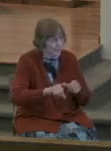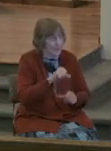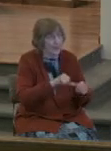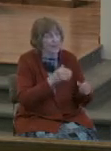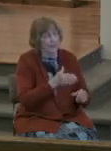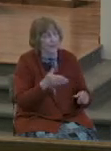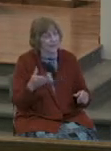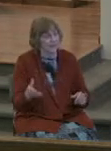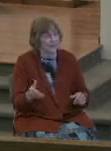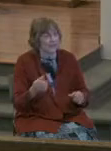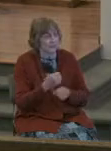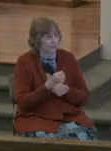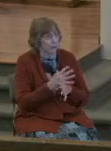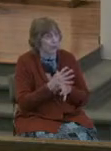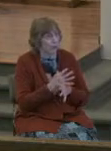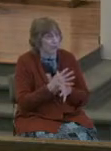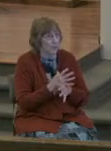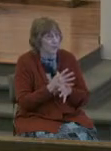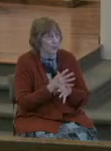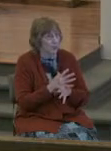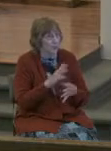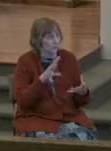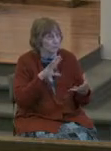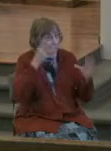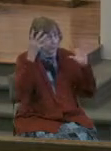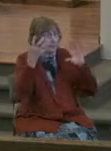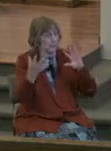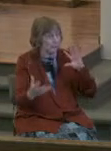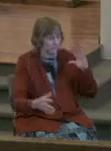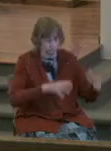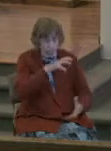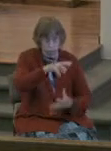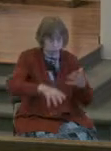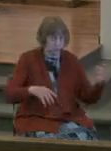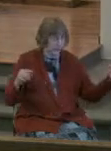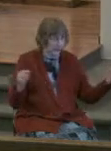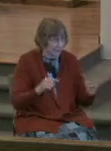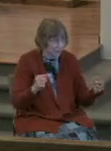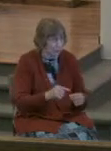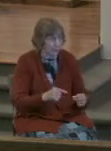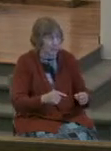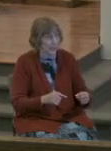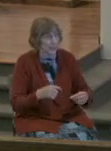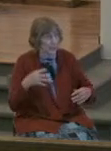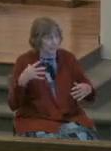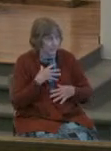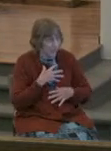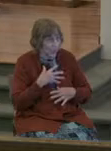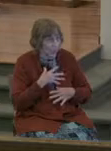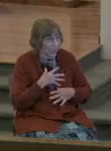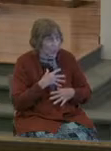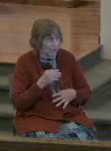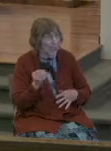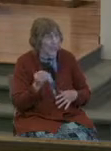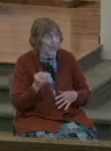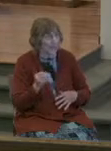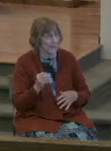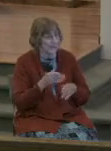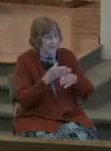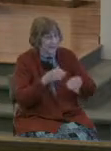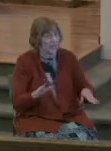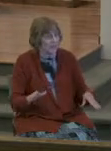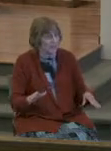these things have caused outbursts, they've caused injury, they've caused fear, and they've caused